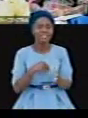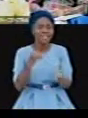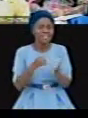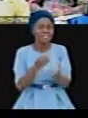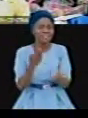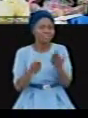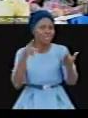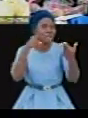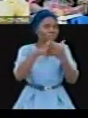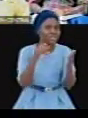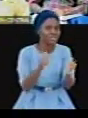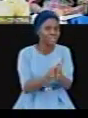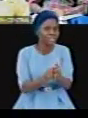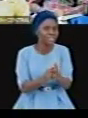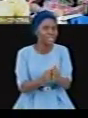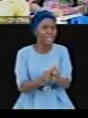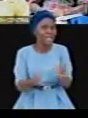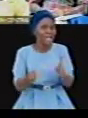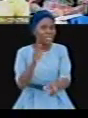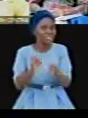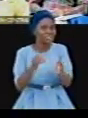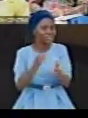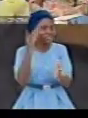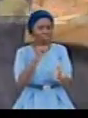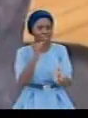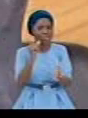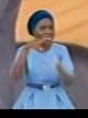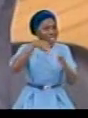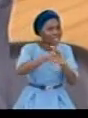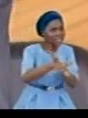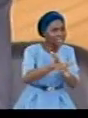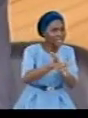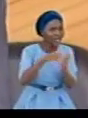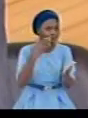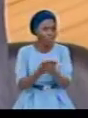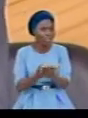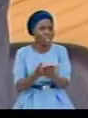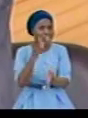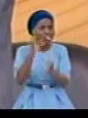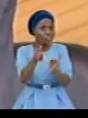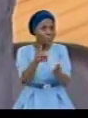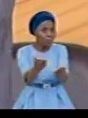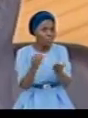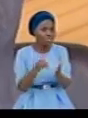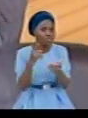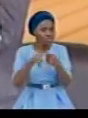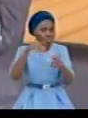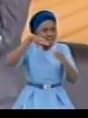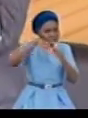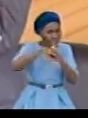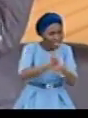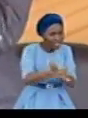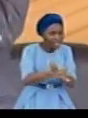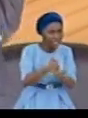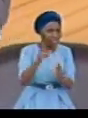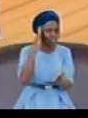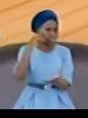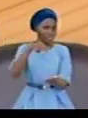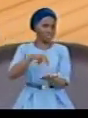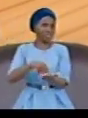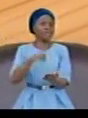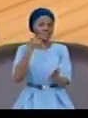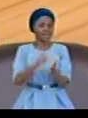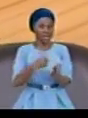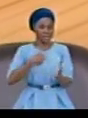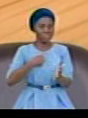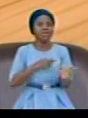the thing will not enter properly. But when you want it to enter, you want it to penetrate, you stand up, you say, I'm ready, give